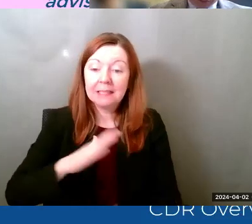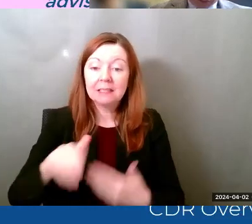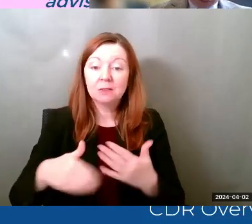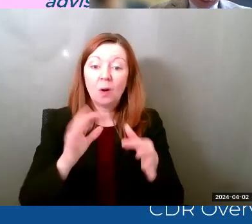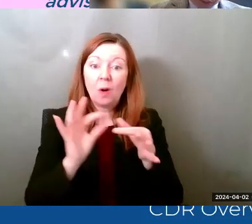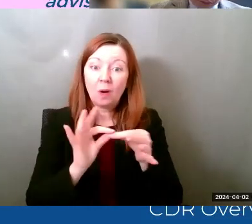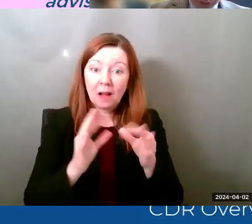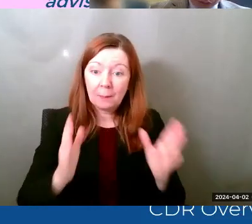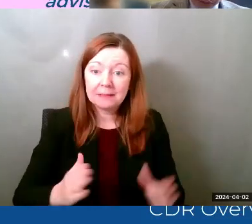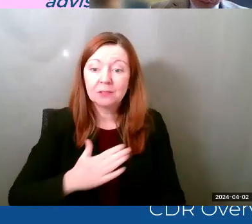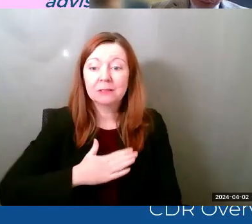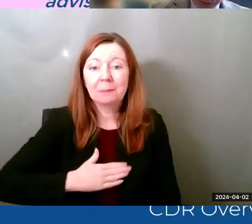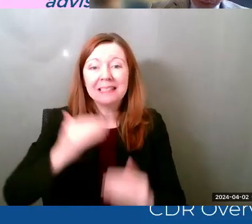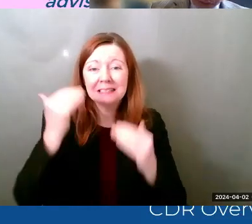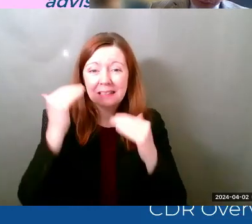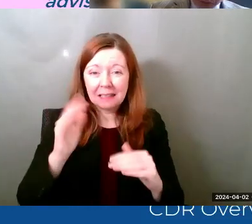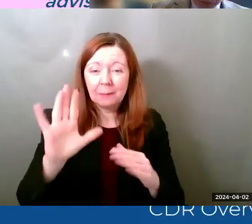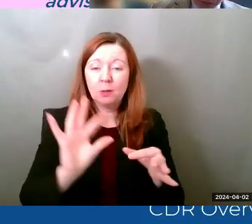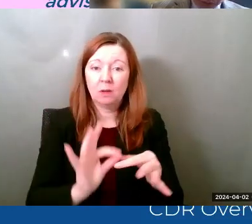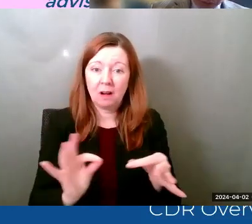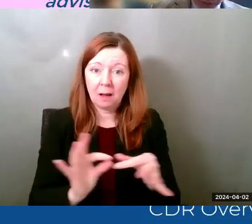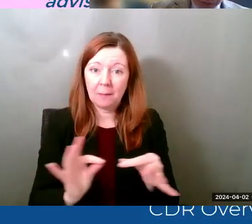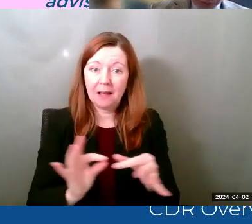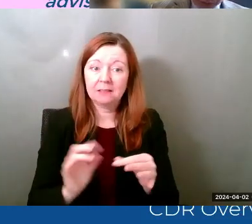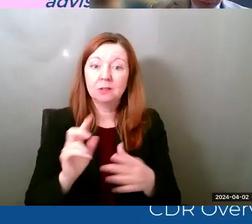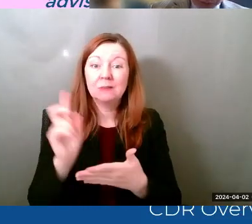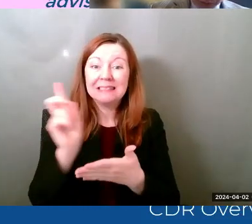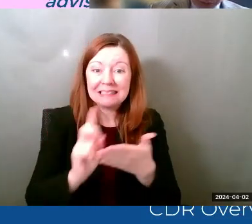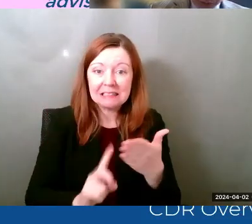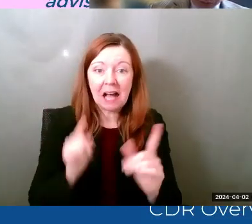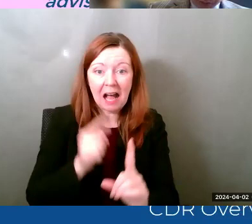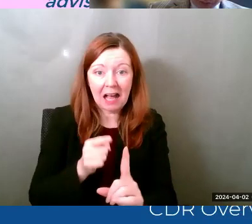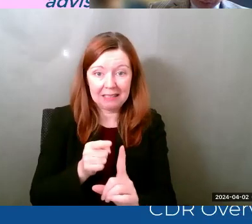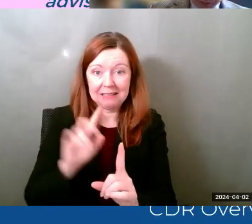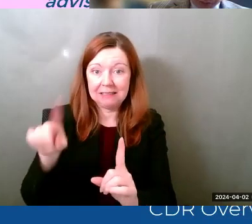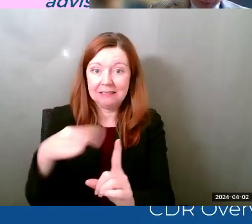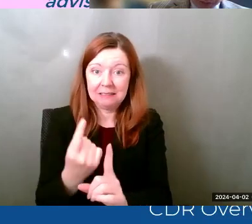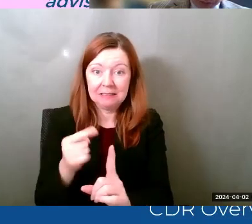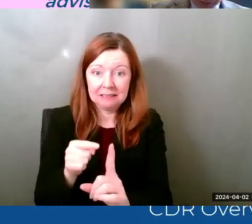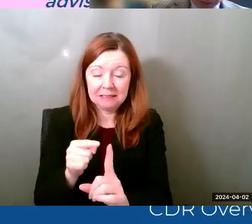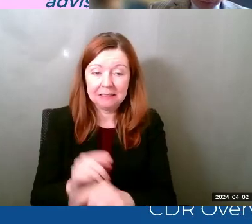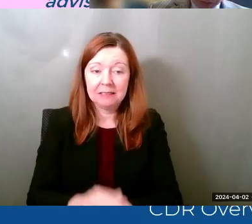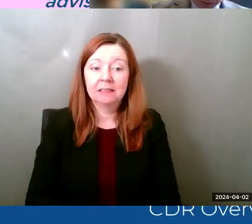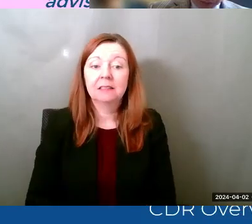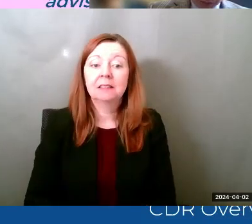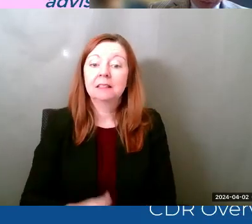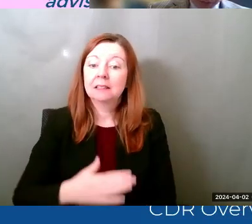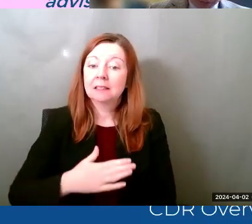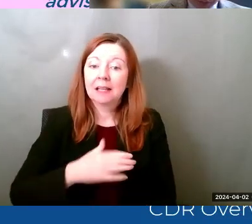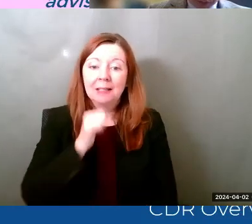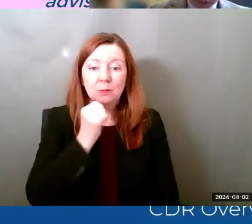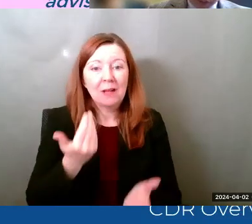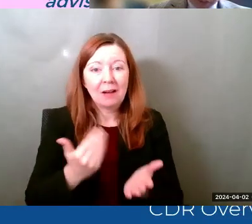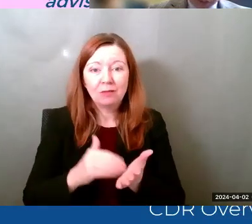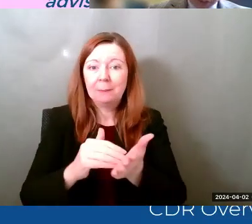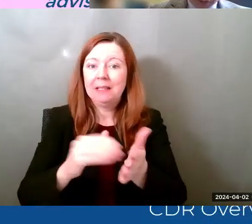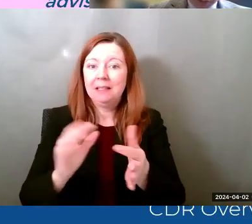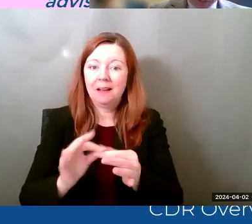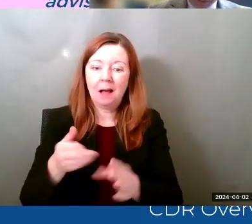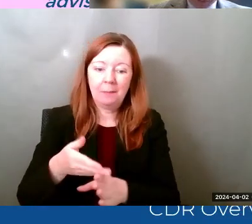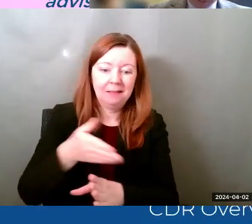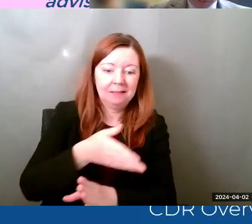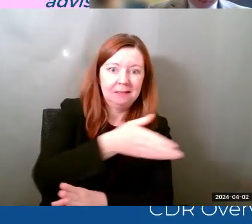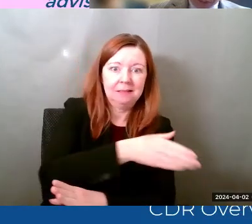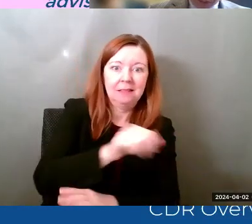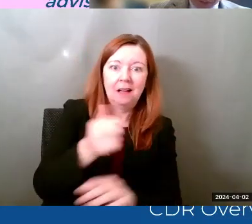commenters please limit your comments to design issues, and please try not to repeat comments previously